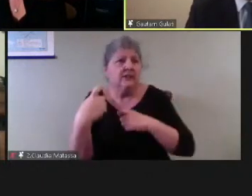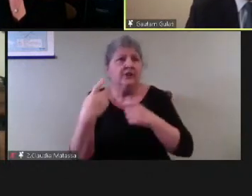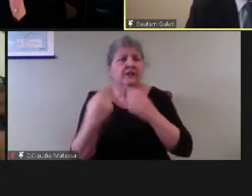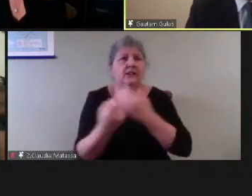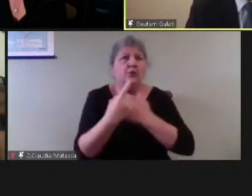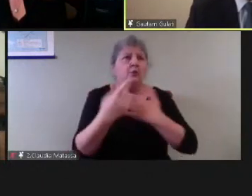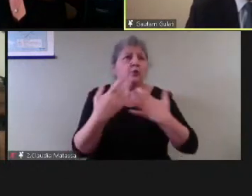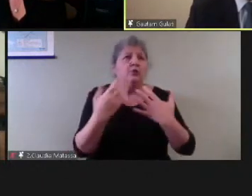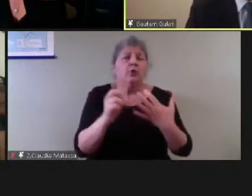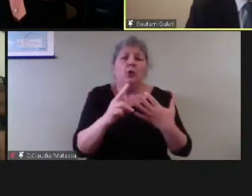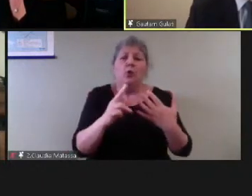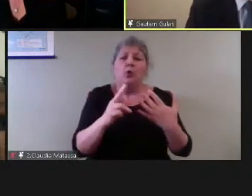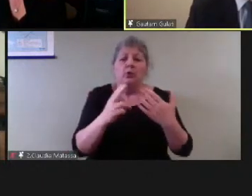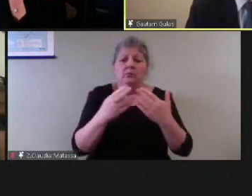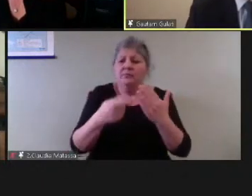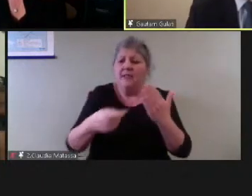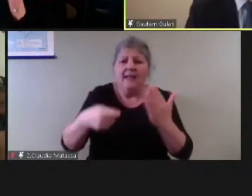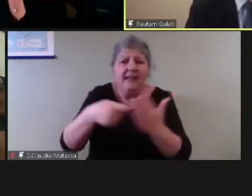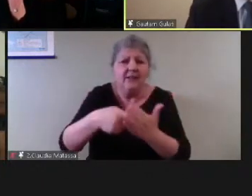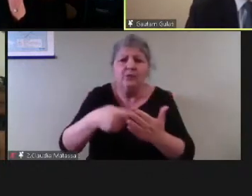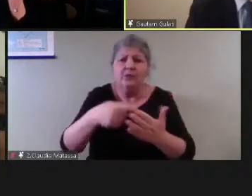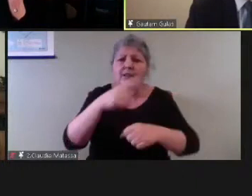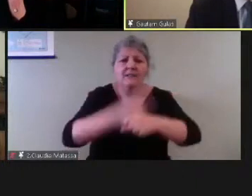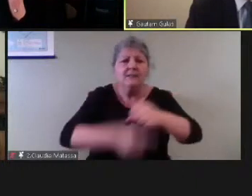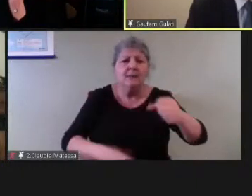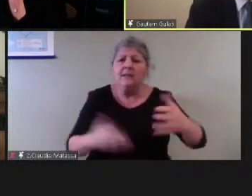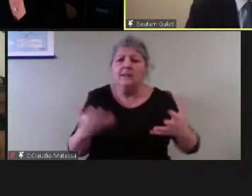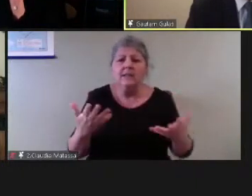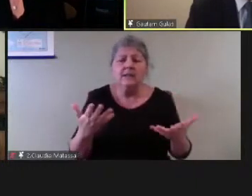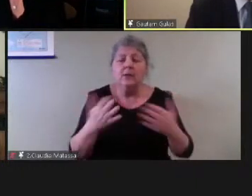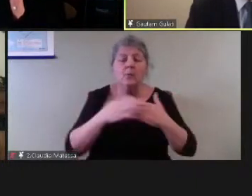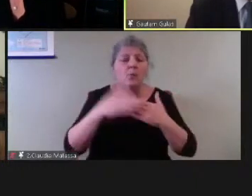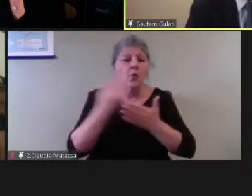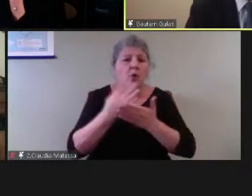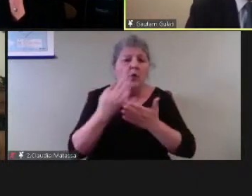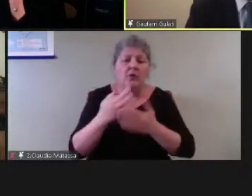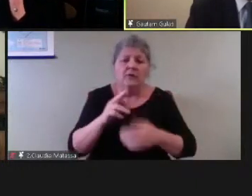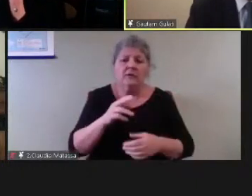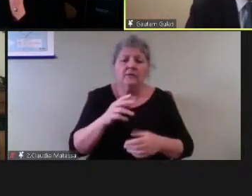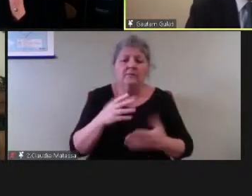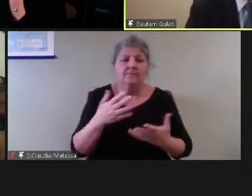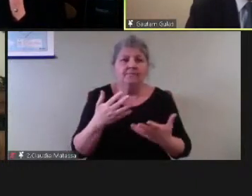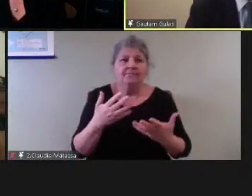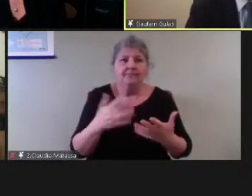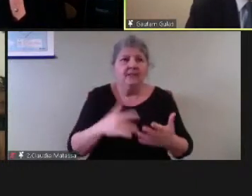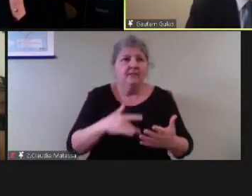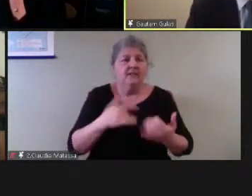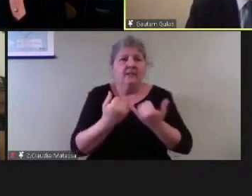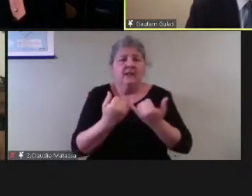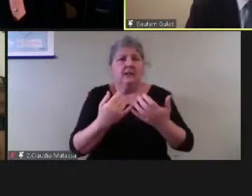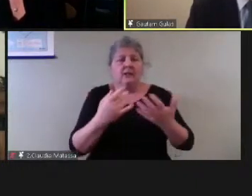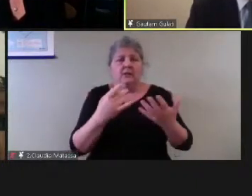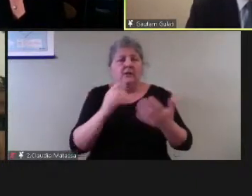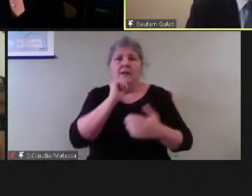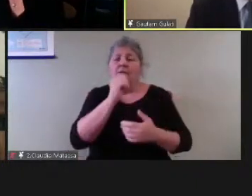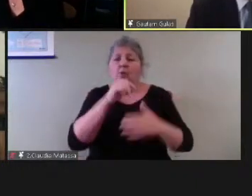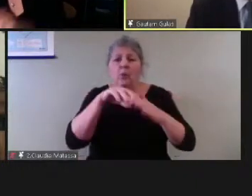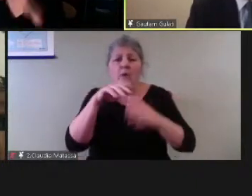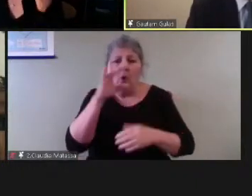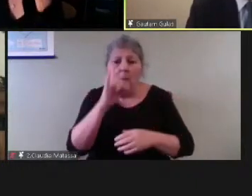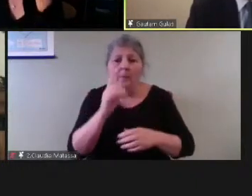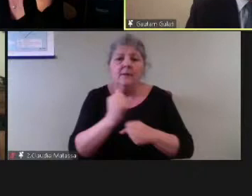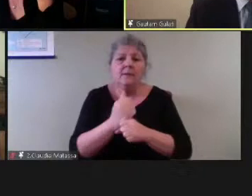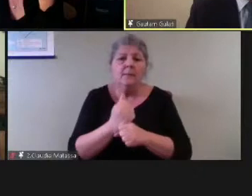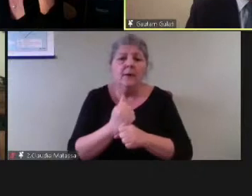degree of intellectual disability, and more often than not, is also homeless at the point they come in. So it's about developing